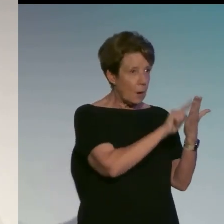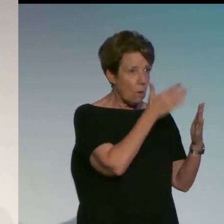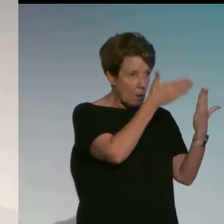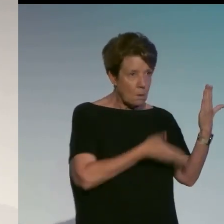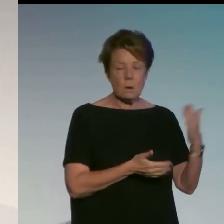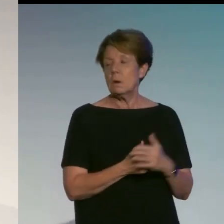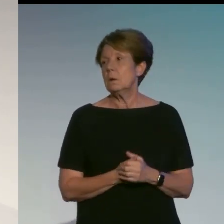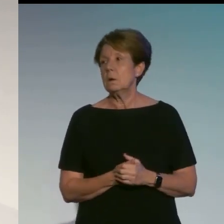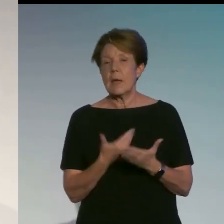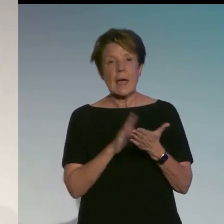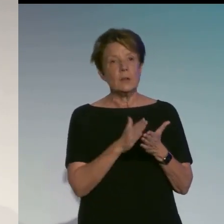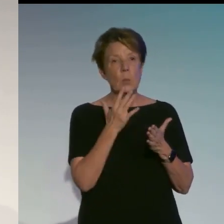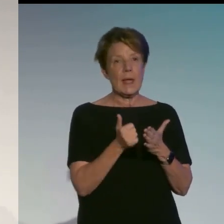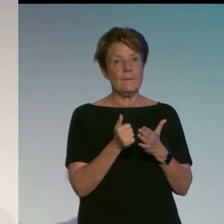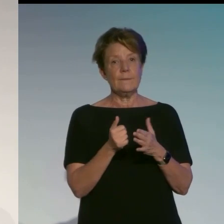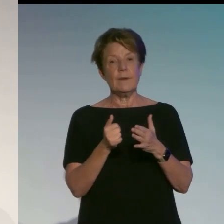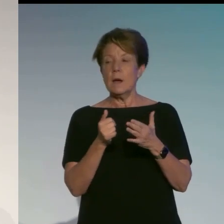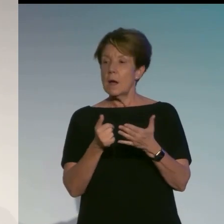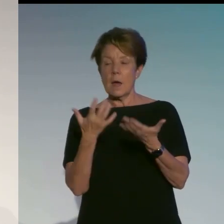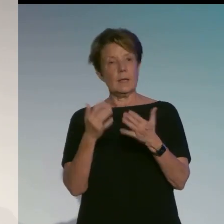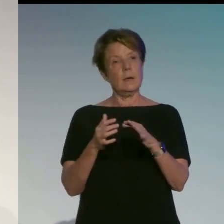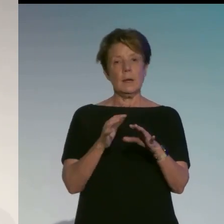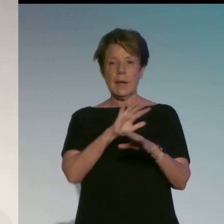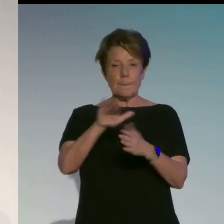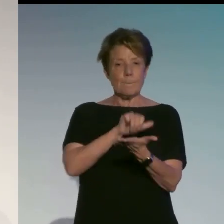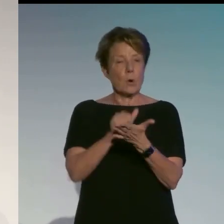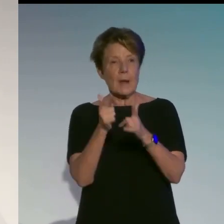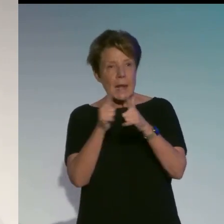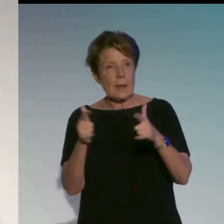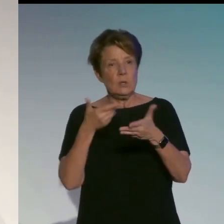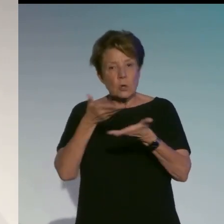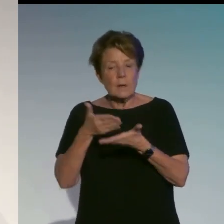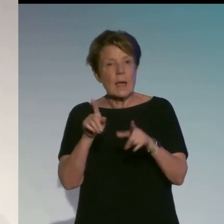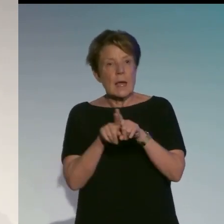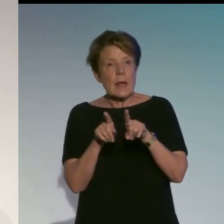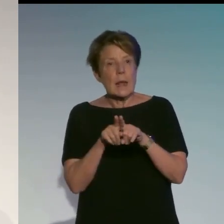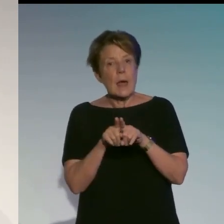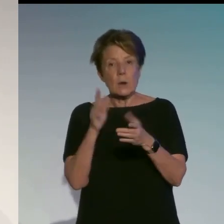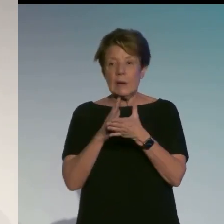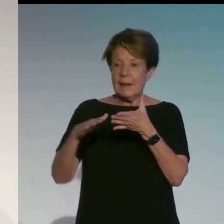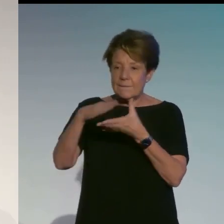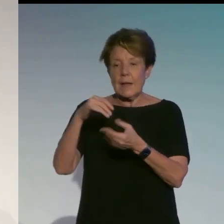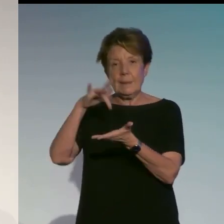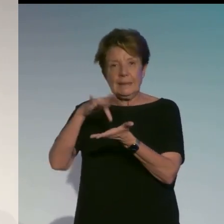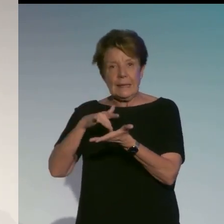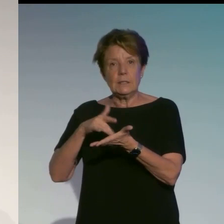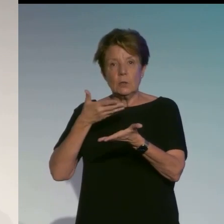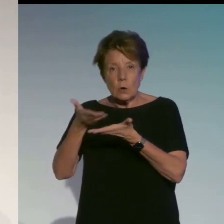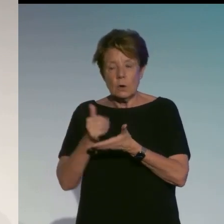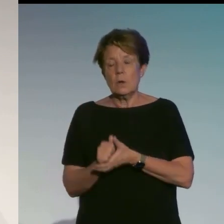here, how do we have a nuanced whānau conversation? And whānau conversation means a family-centred conversation. It means